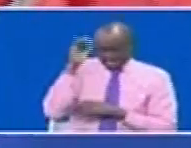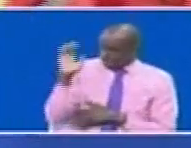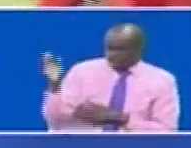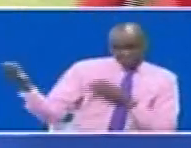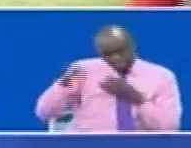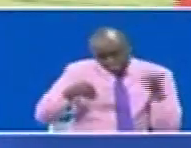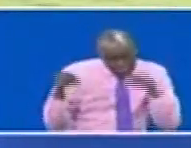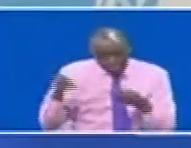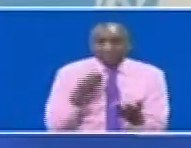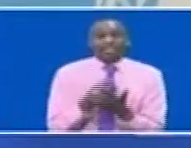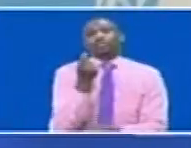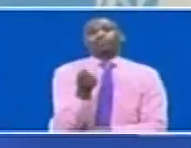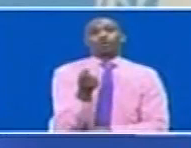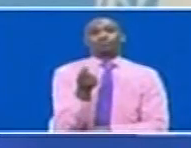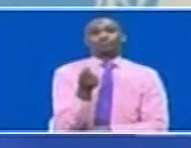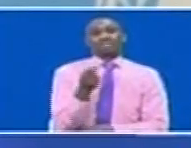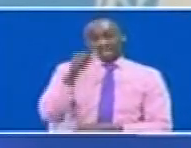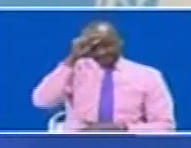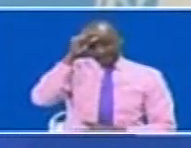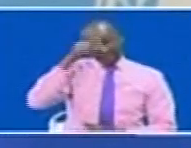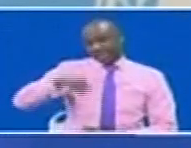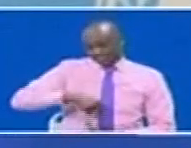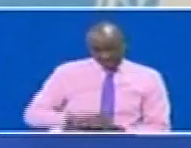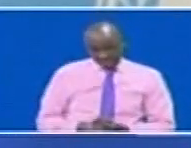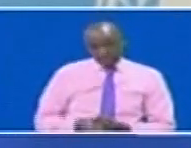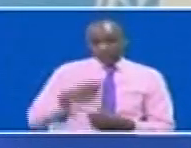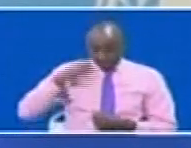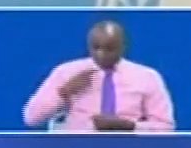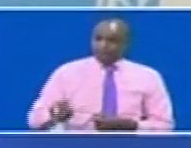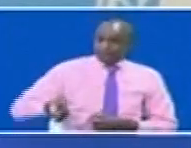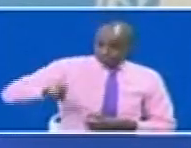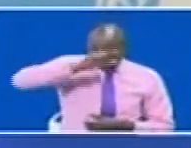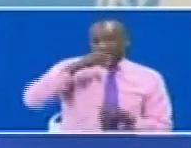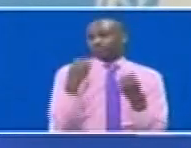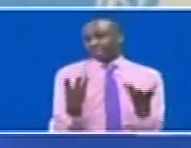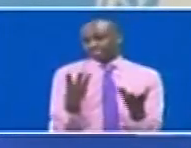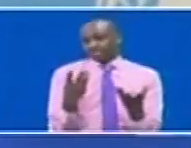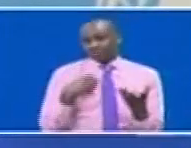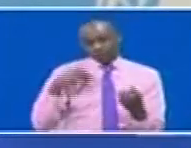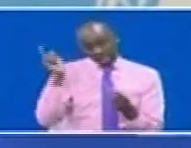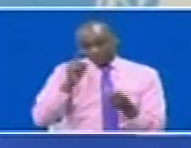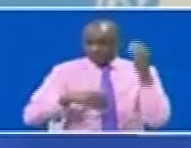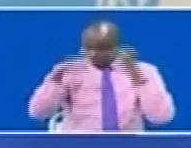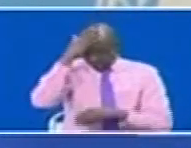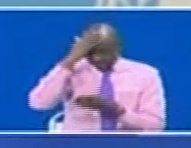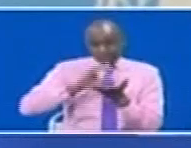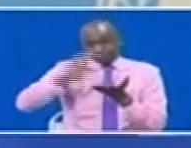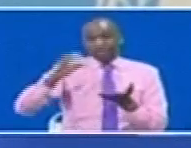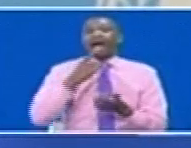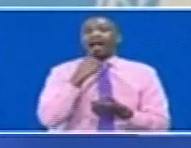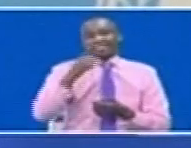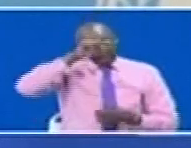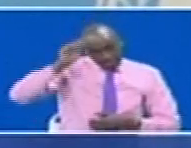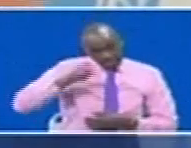give us a bit of money. As a government, we will increase the capitation for Nairobi University by 100